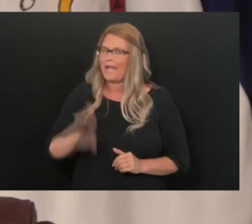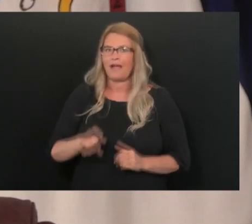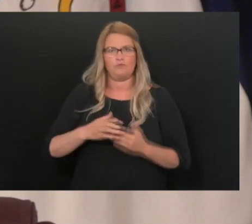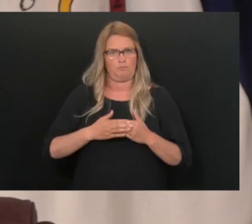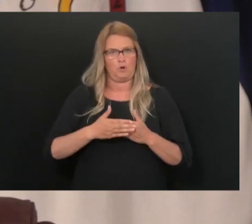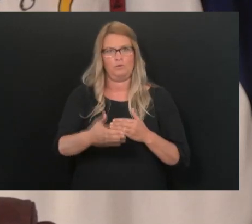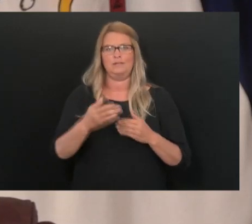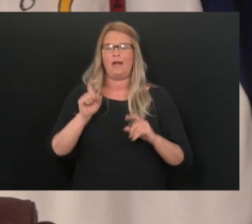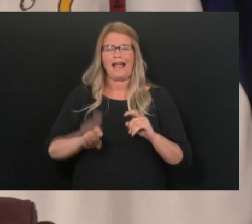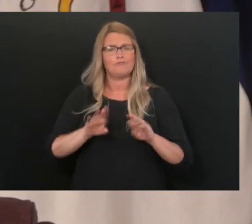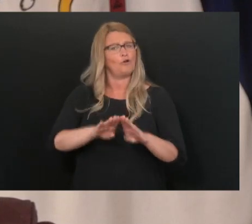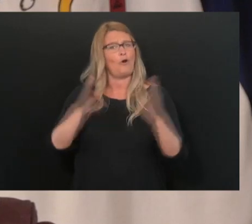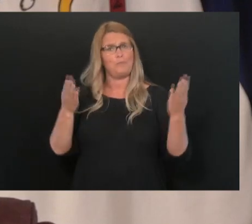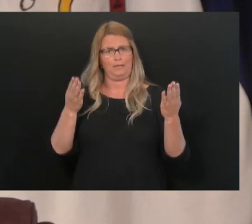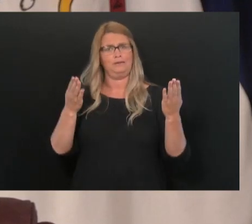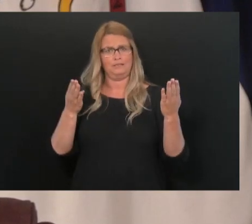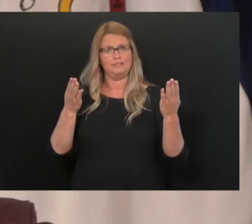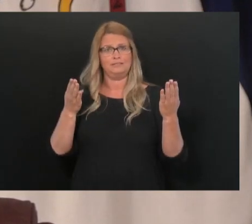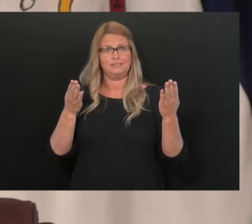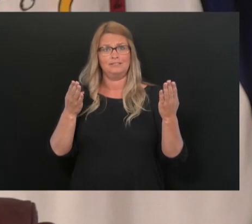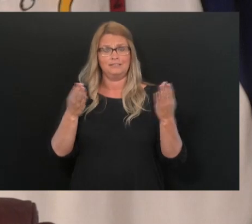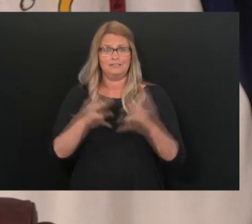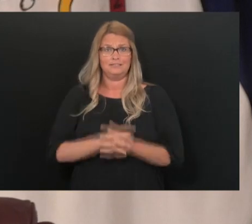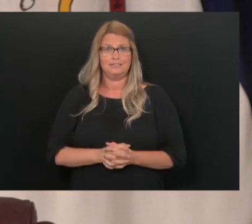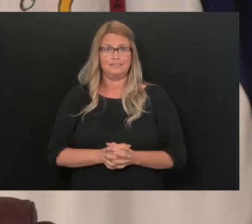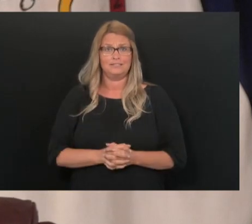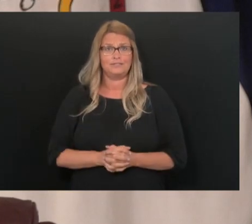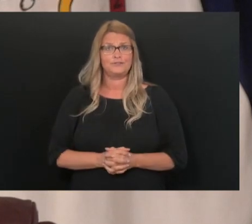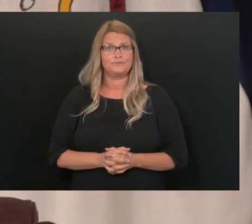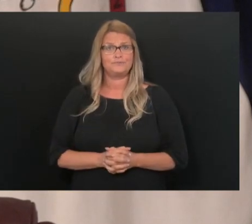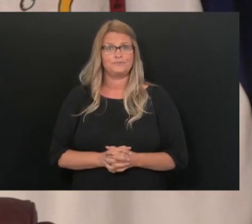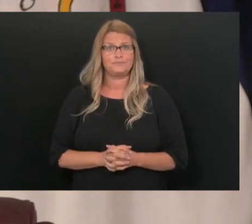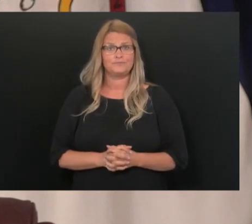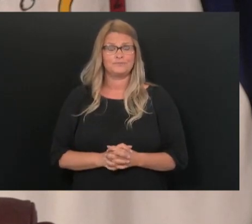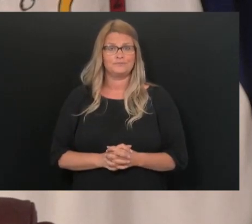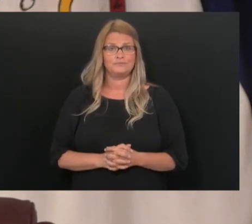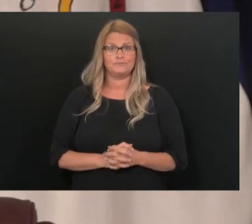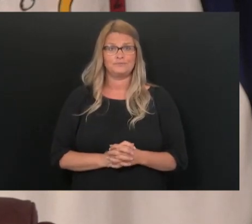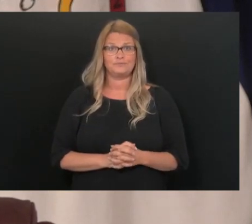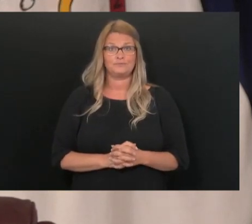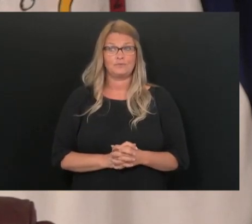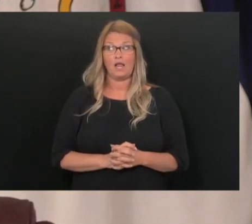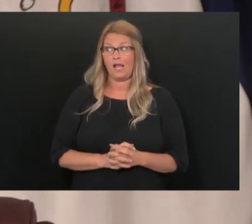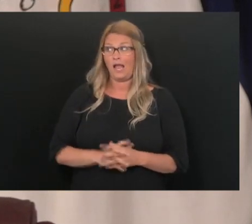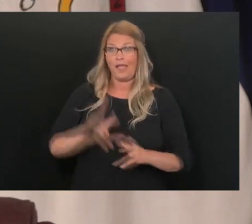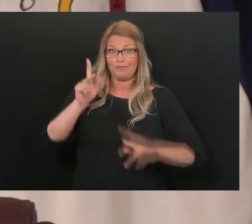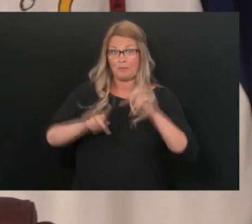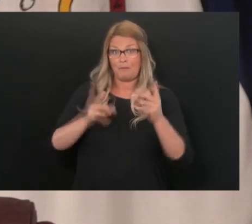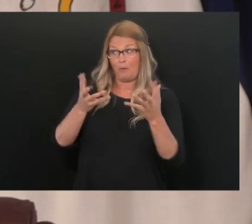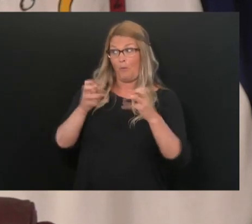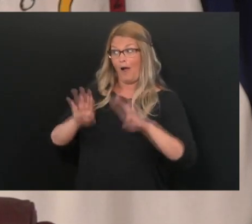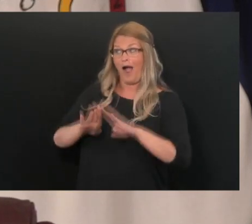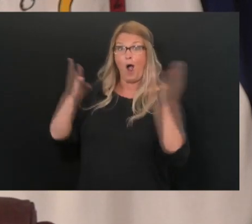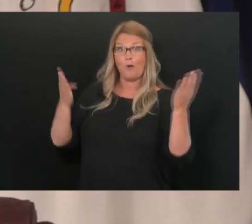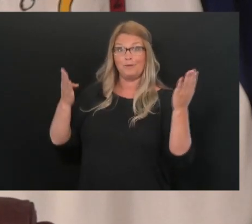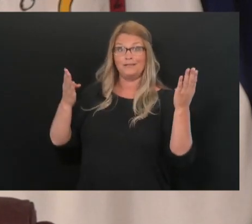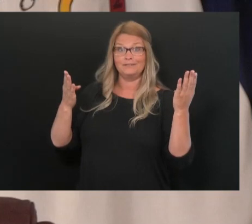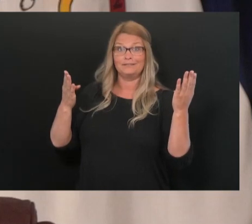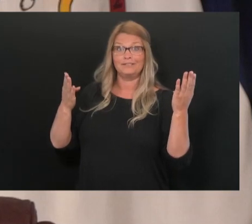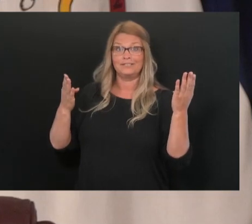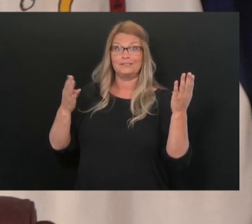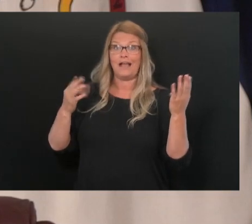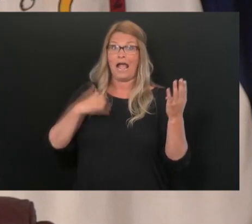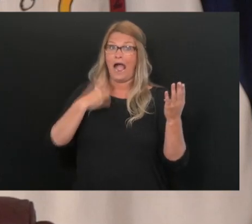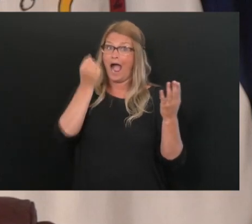reopen. And not only do our citizens want us to reopen, and I surely understand that